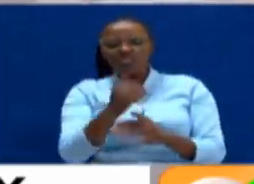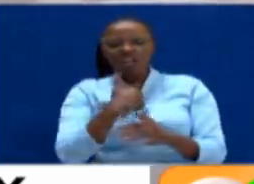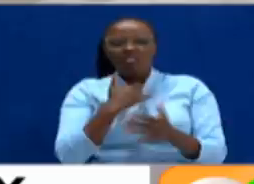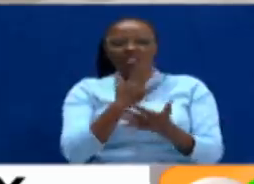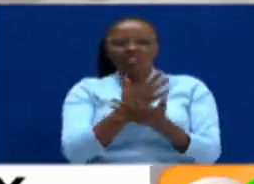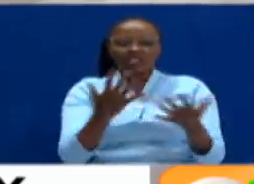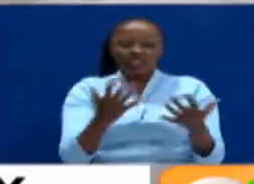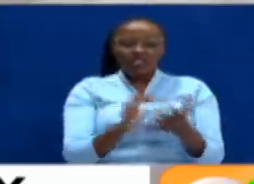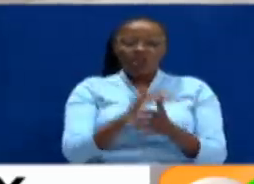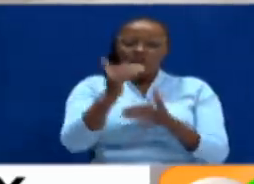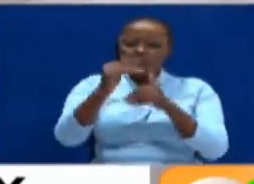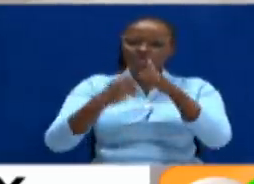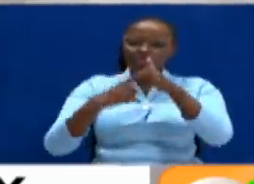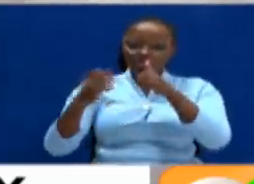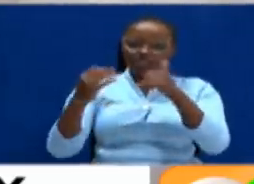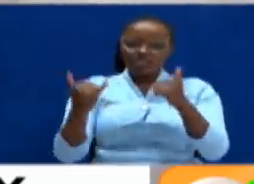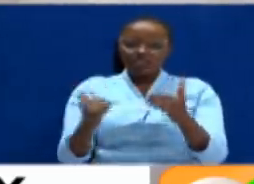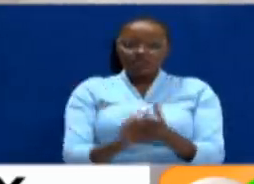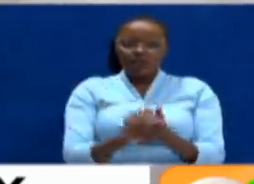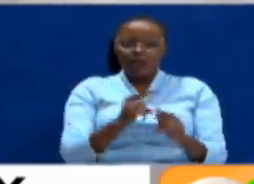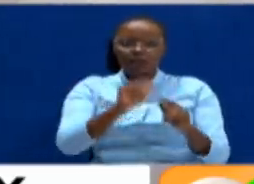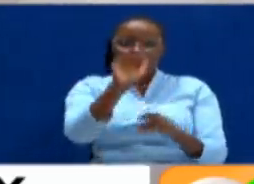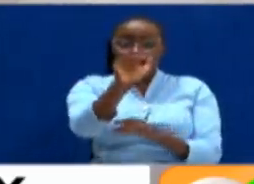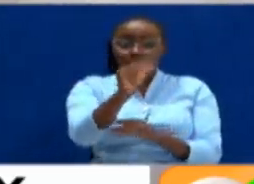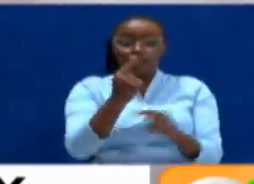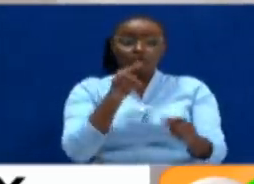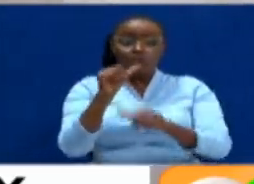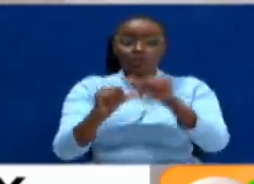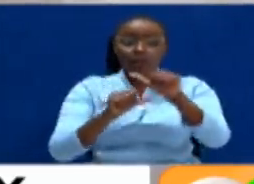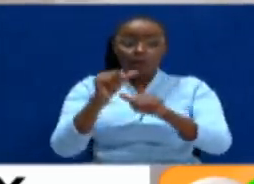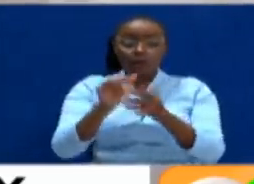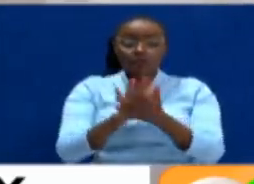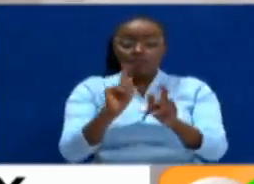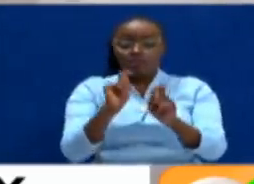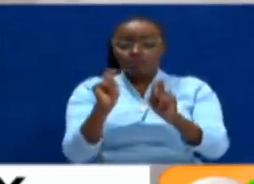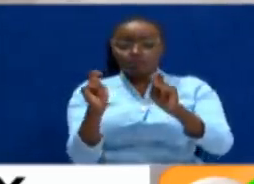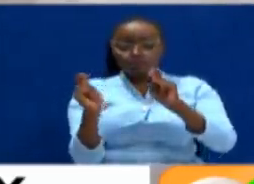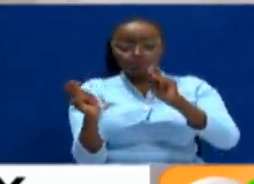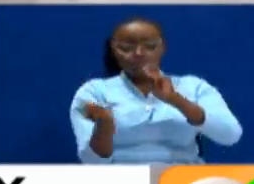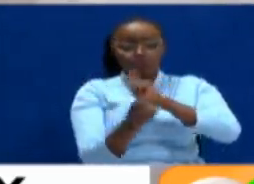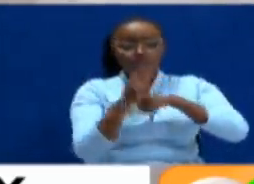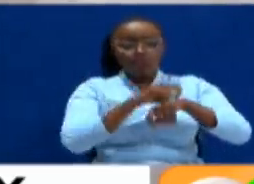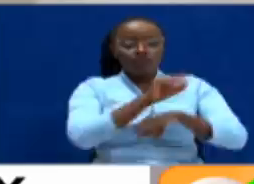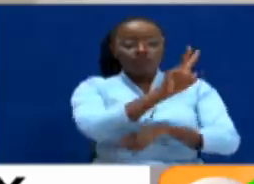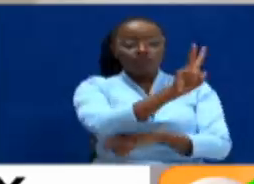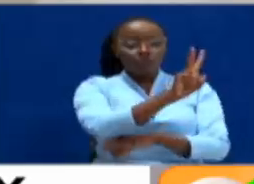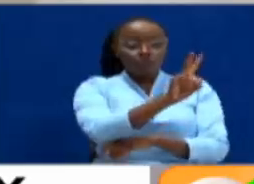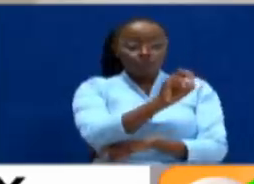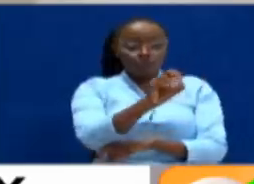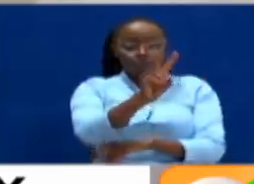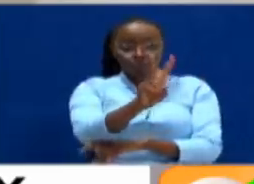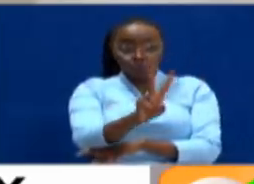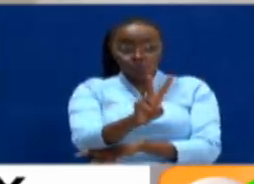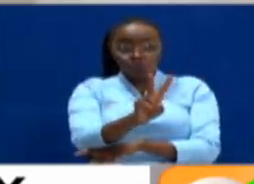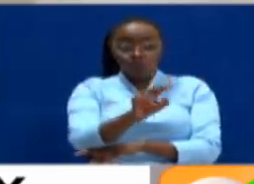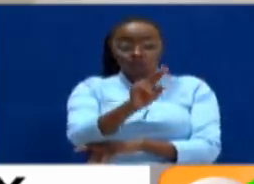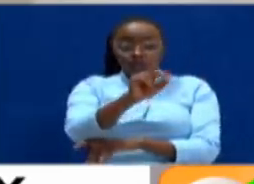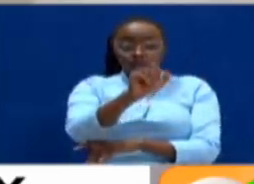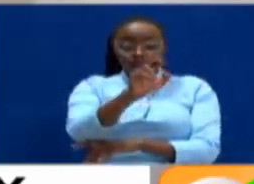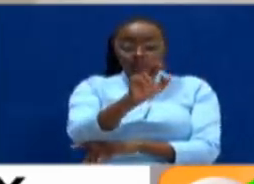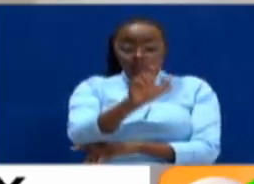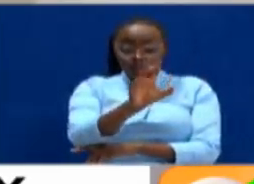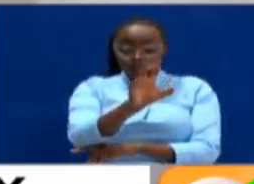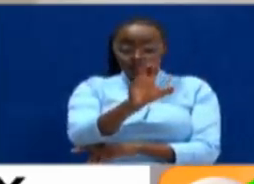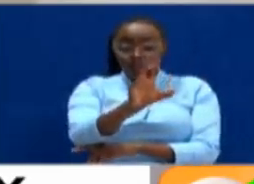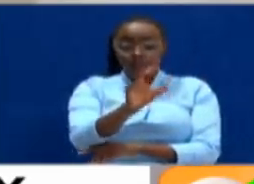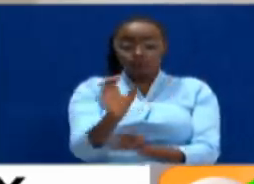57. Can I ask a question? You talked about the transition time during 2002 when, you know, the NARC coalition came